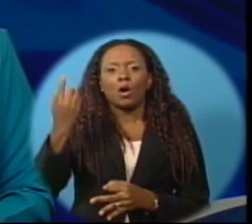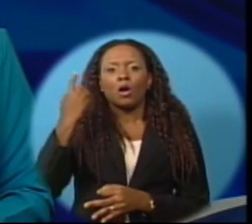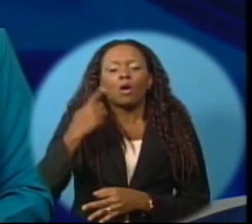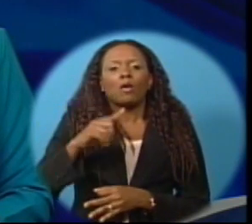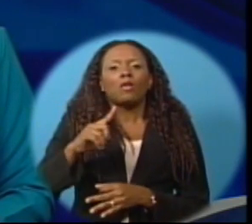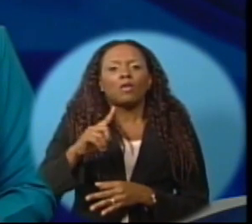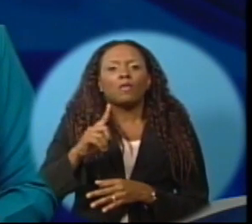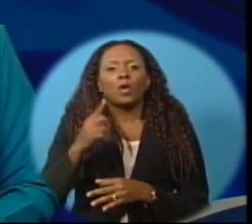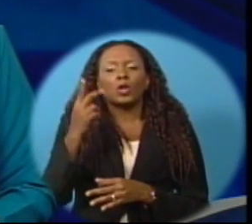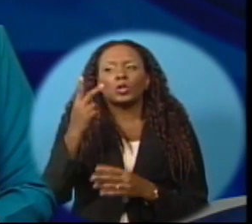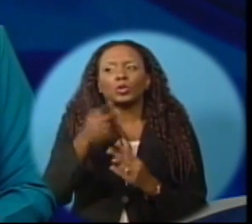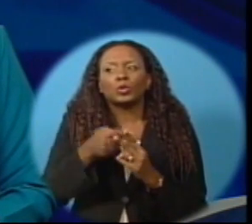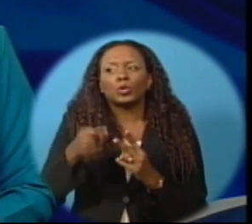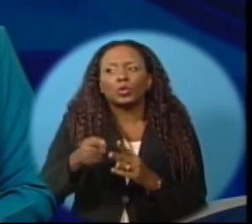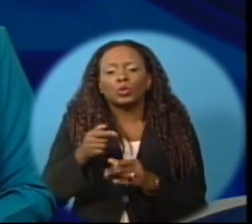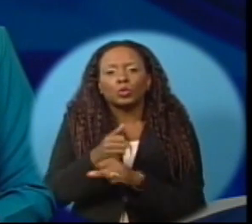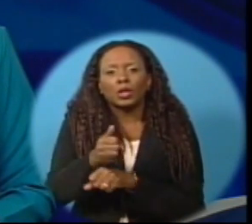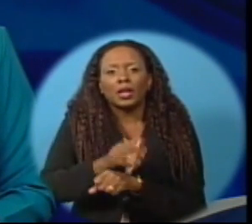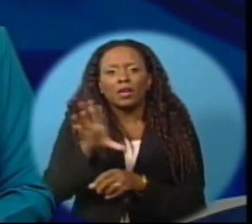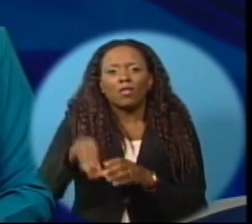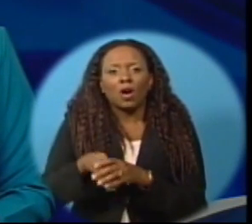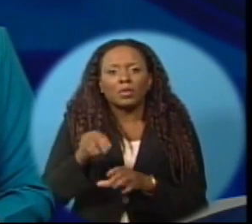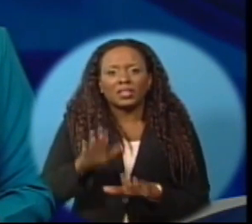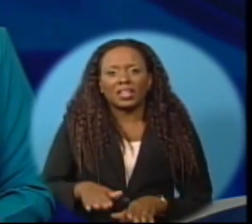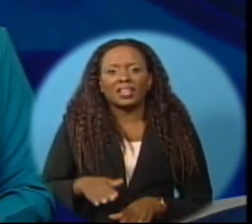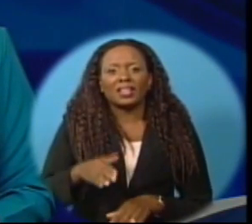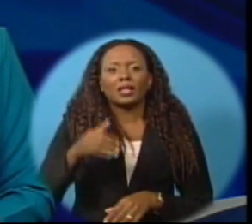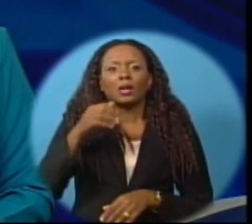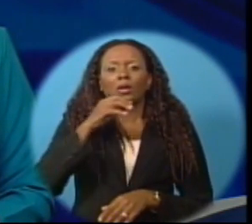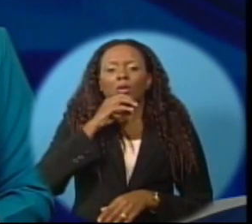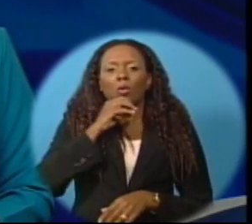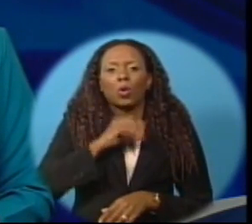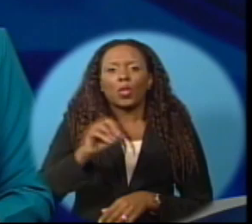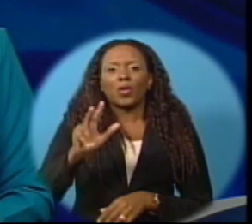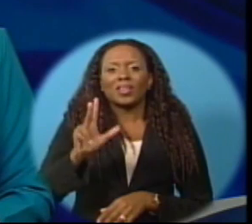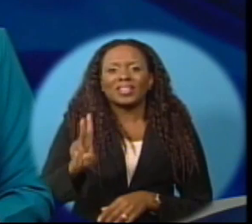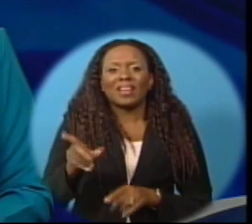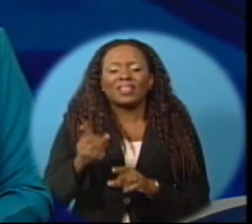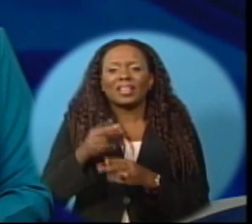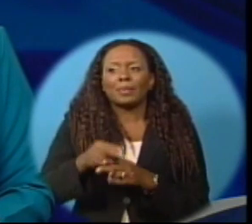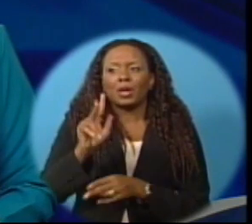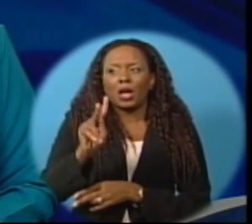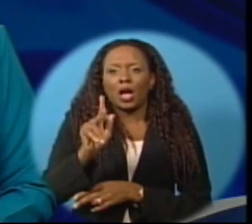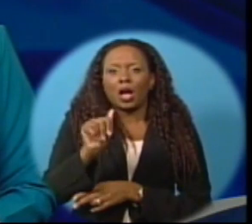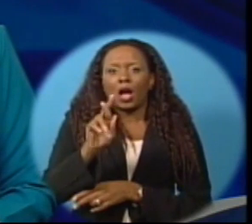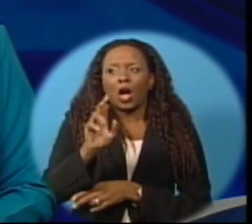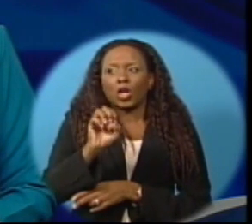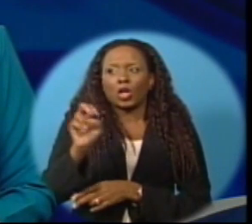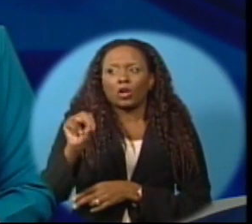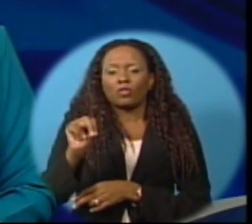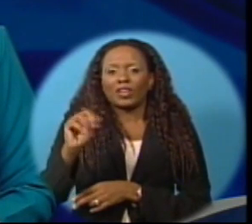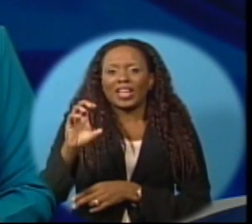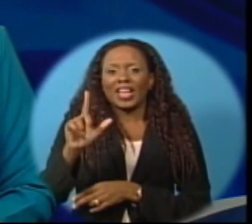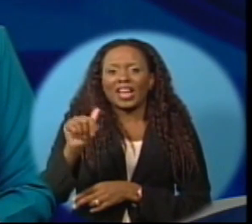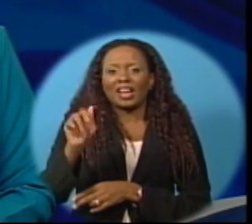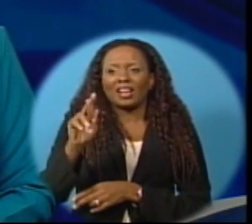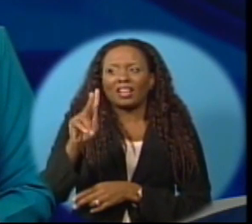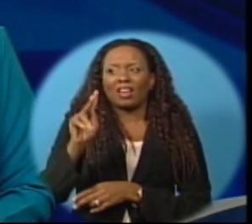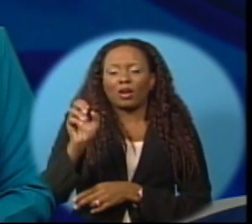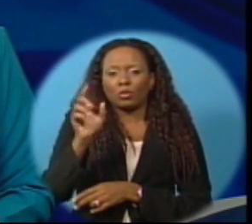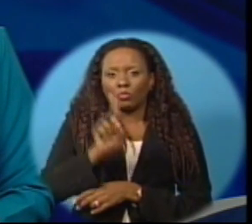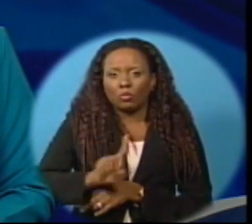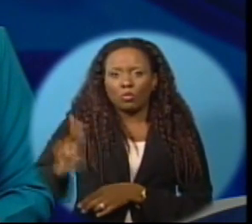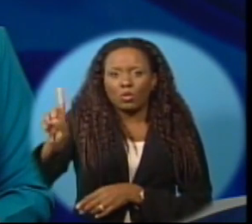involving a child. Police say 37-year-old Corrine Clark of Grisette's housing area appeared in the District A